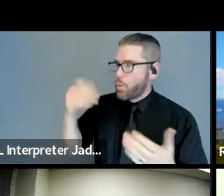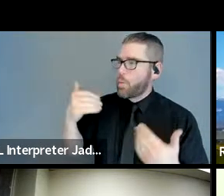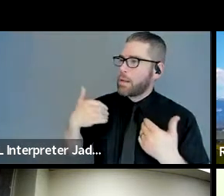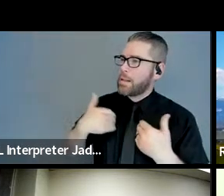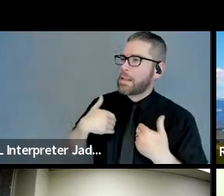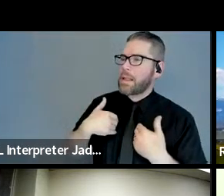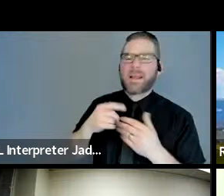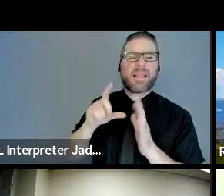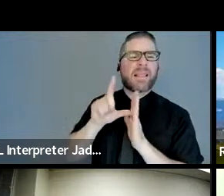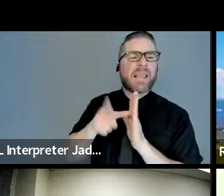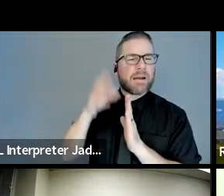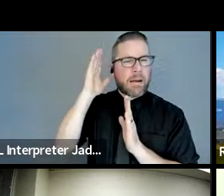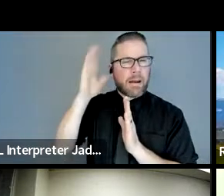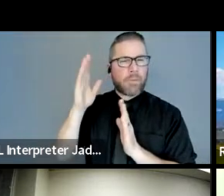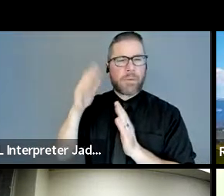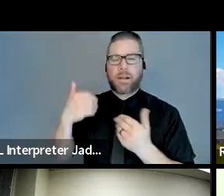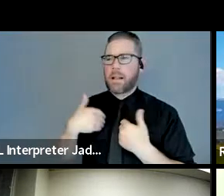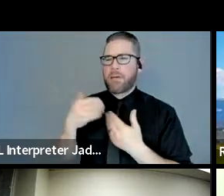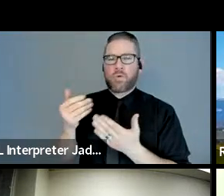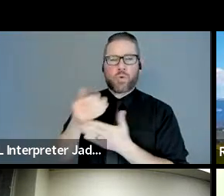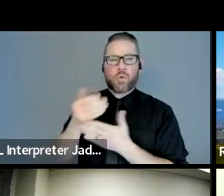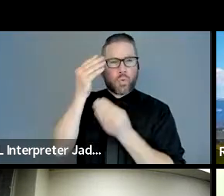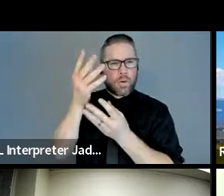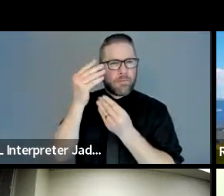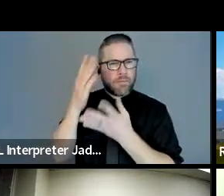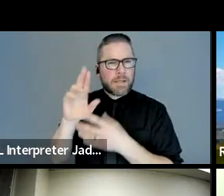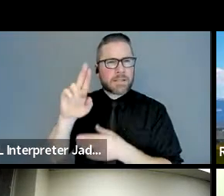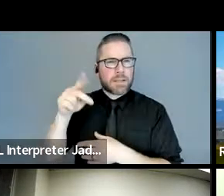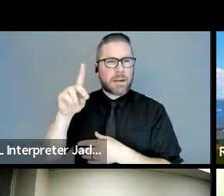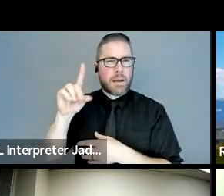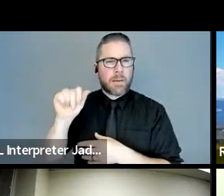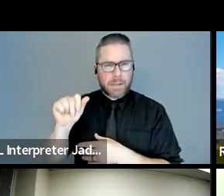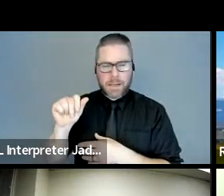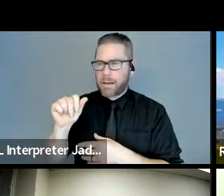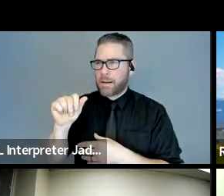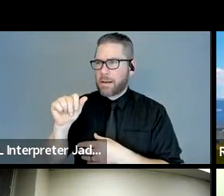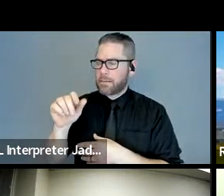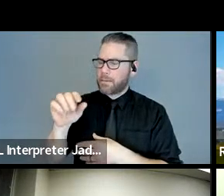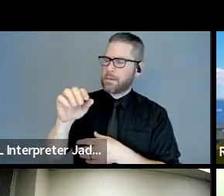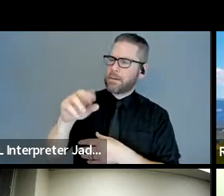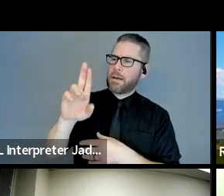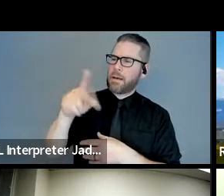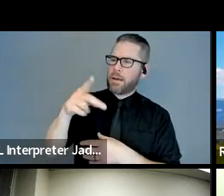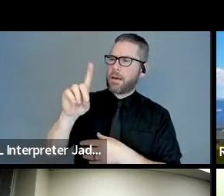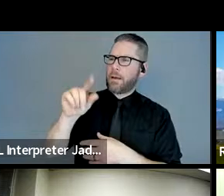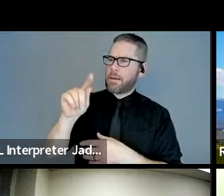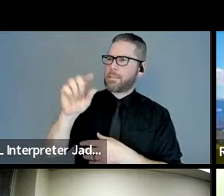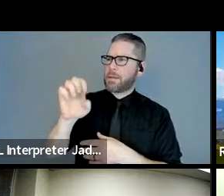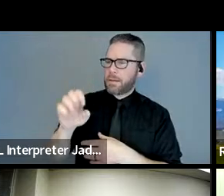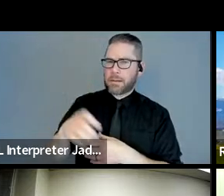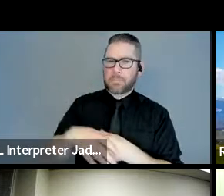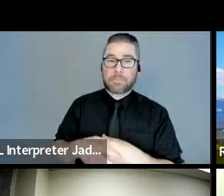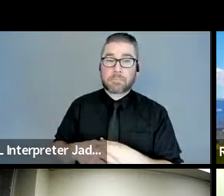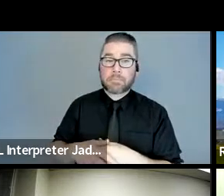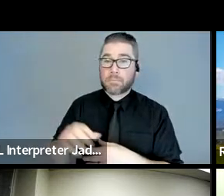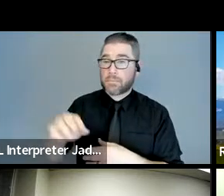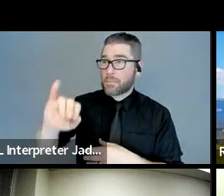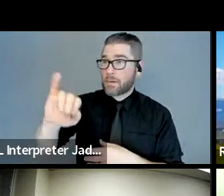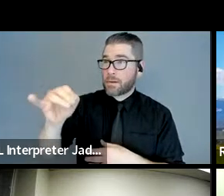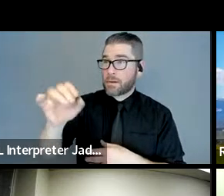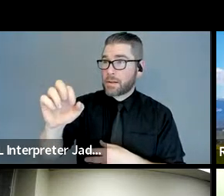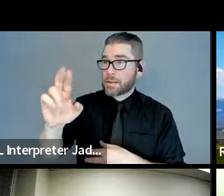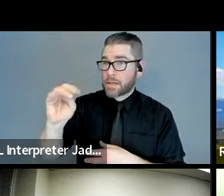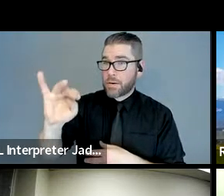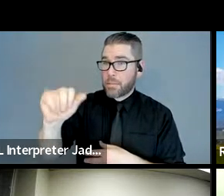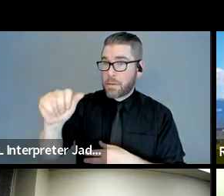engaged via the air districts and our follow-up email. Jeremiah, did you have a question related to this topic before I pass it to the